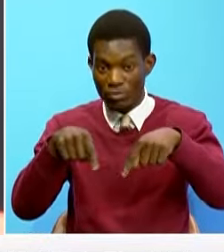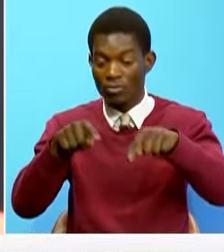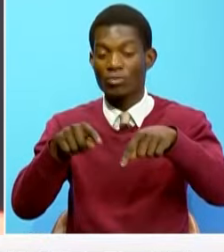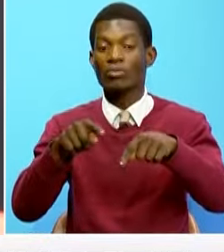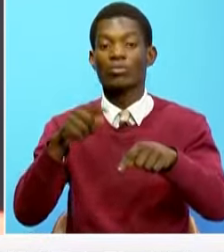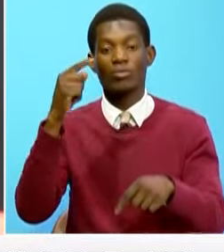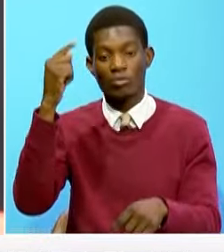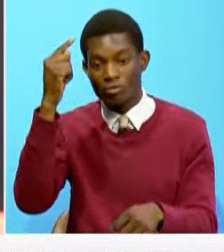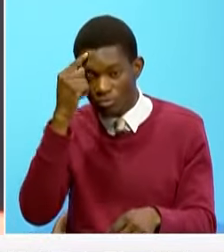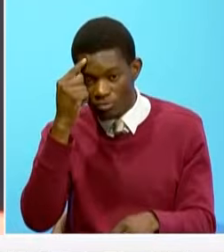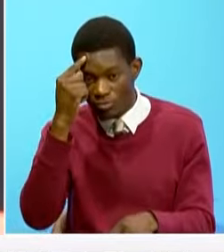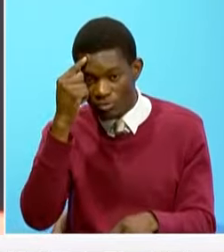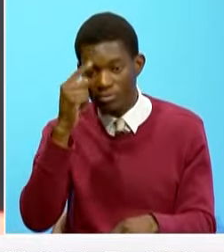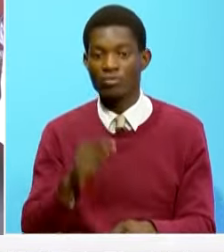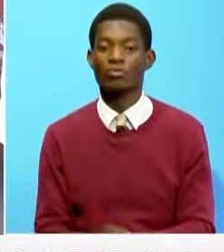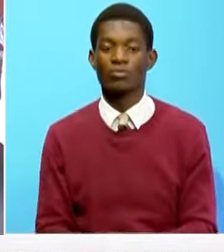Yes.